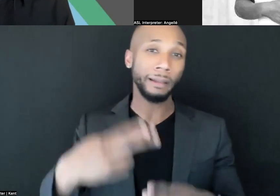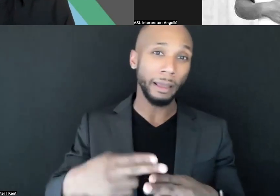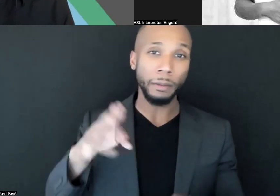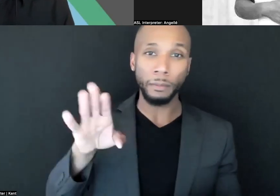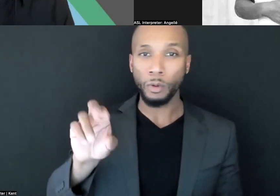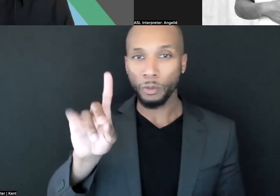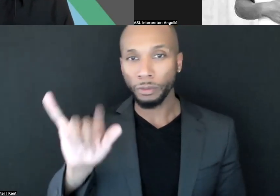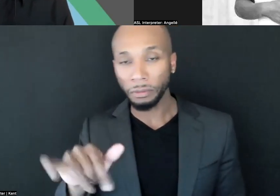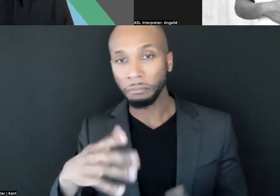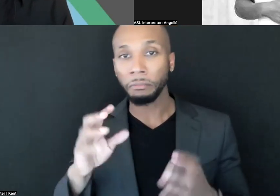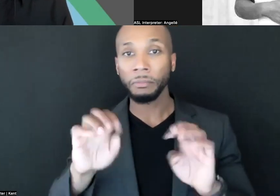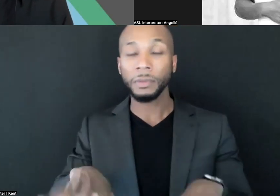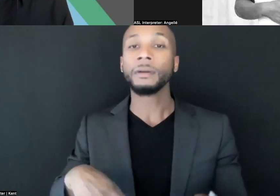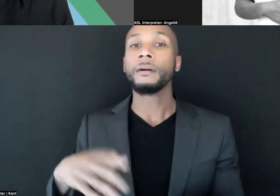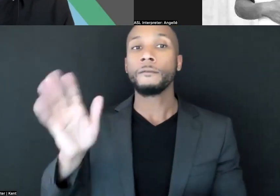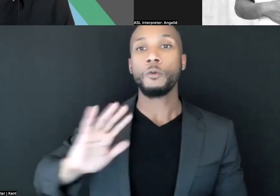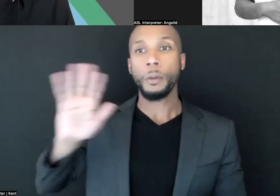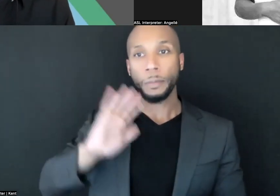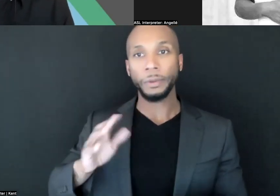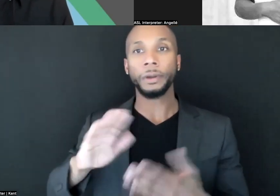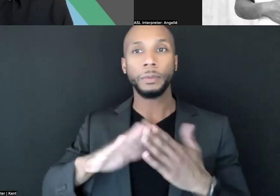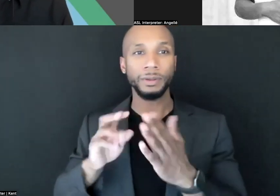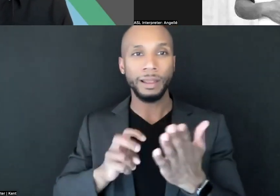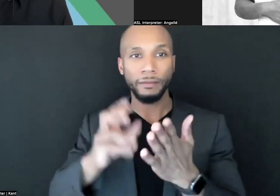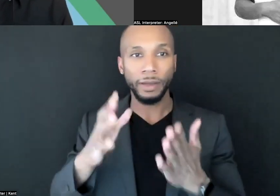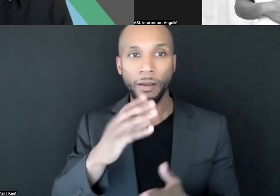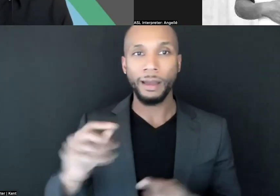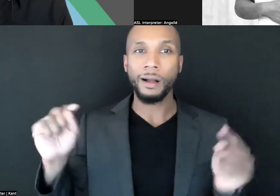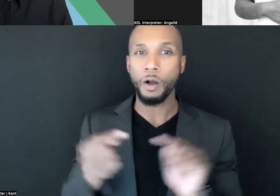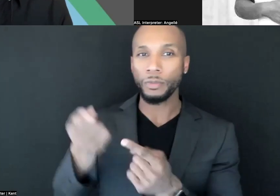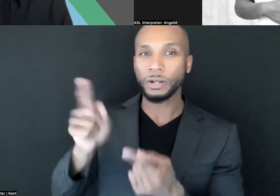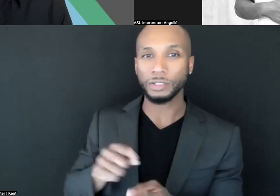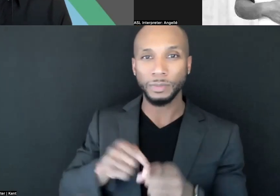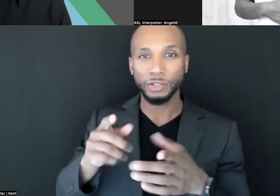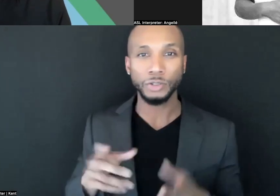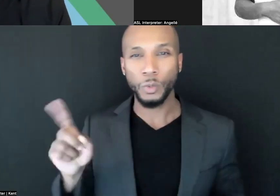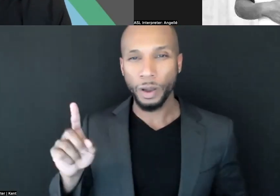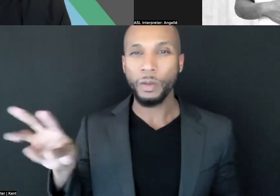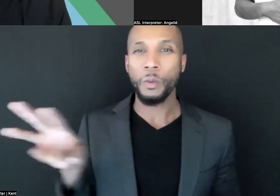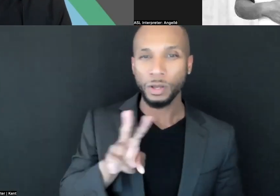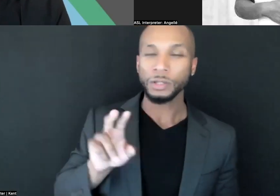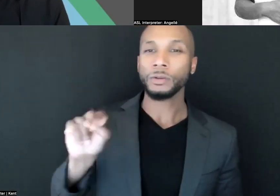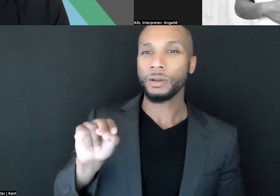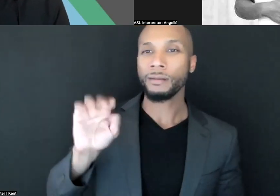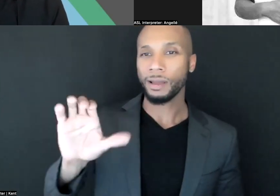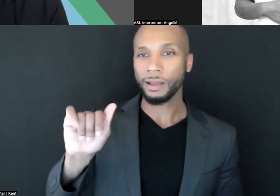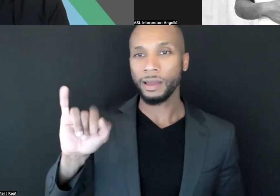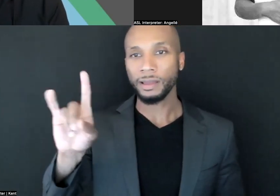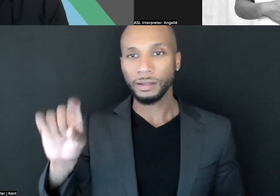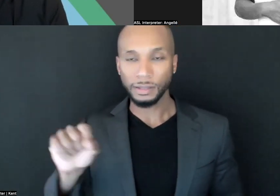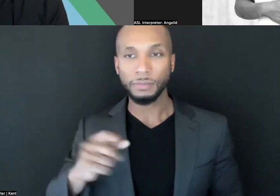former community navigator and harm reduction specialist at the Western North Carolina AIDS Project. And he's also a